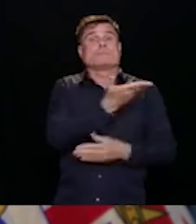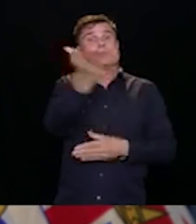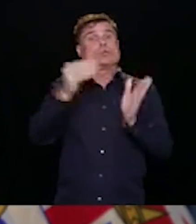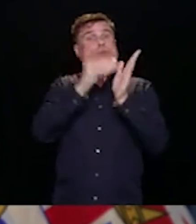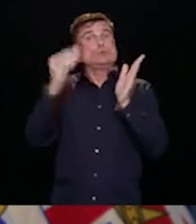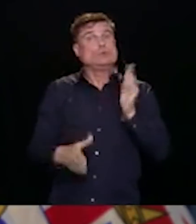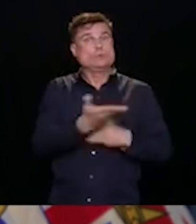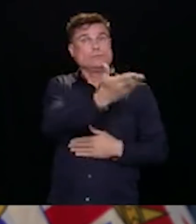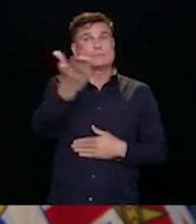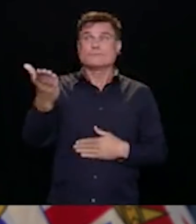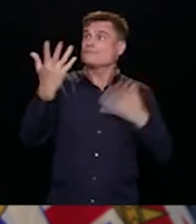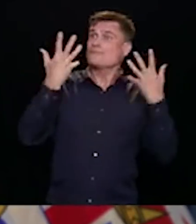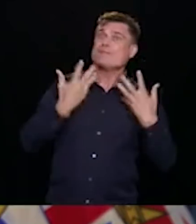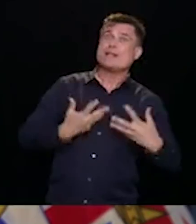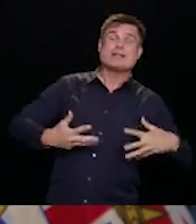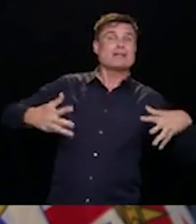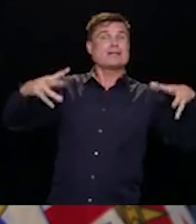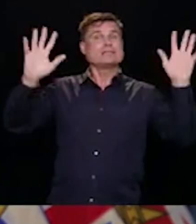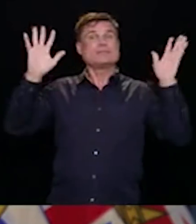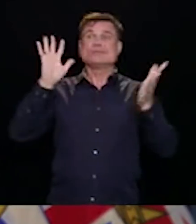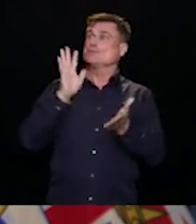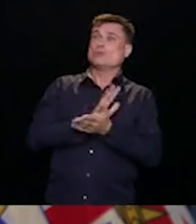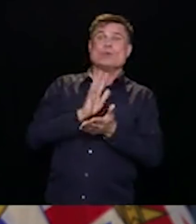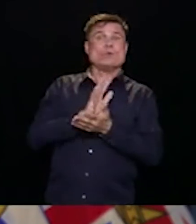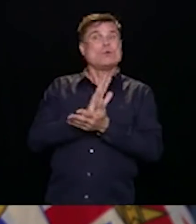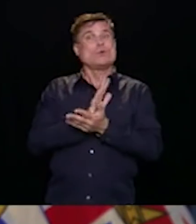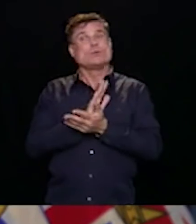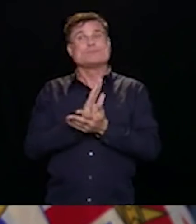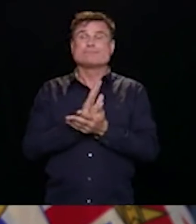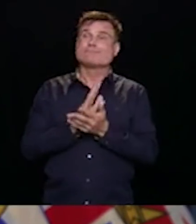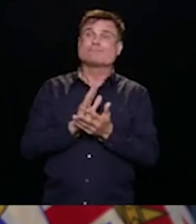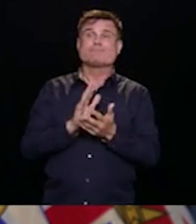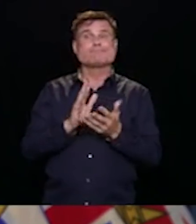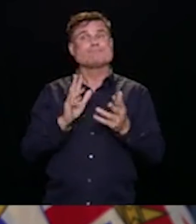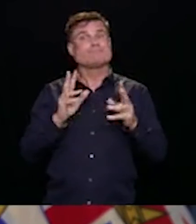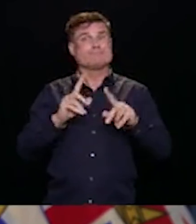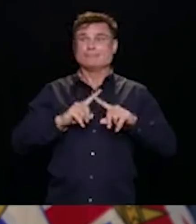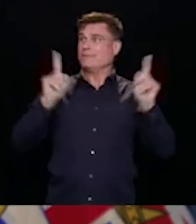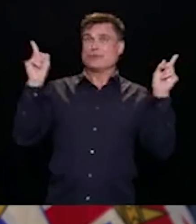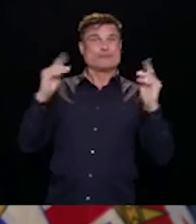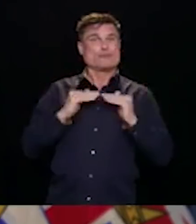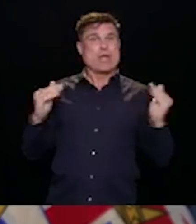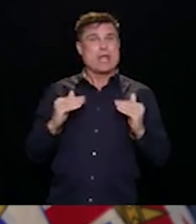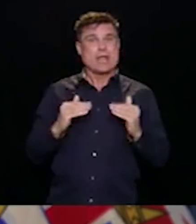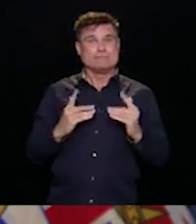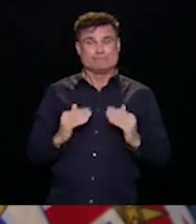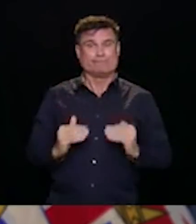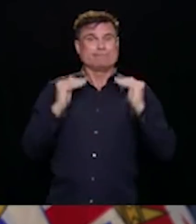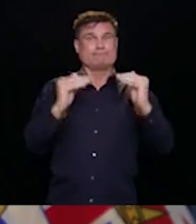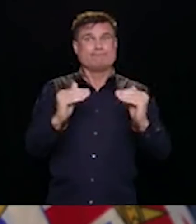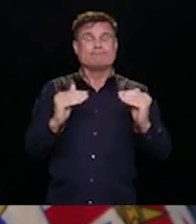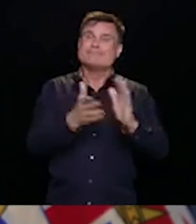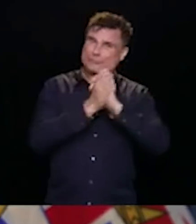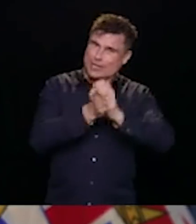today, congratulations. You've made it through one of the most challenging years I'm sure any of us will ever